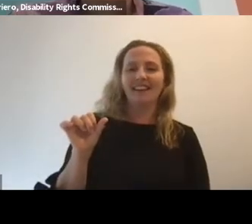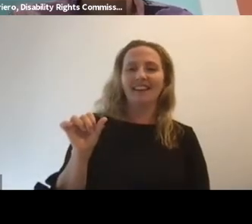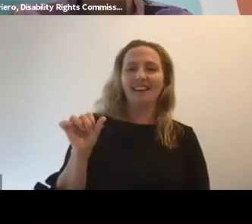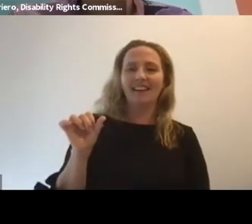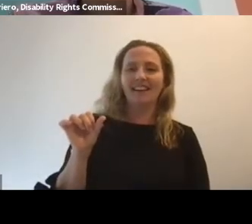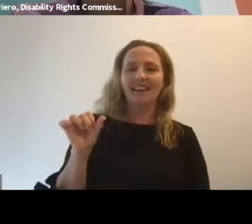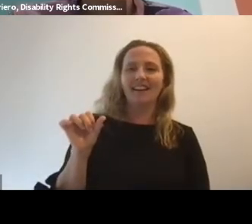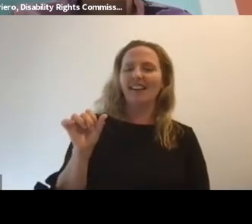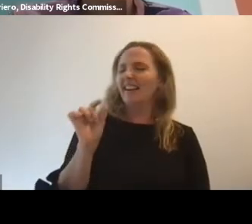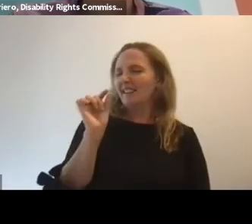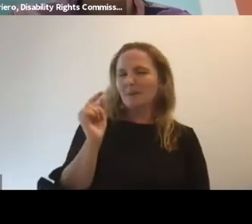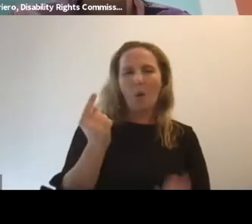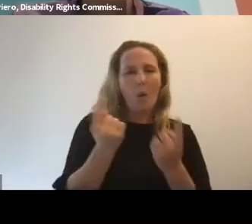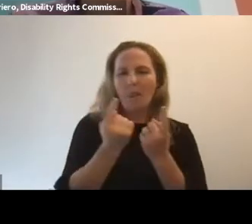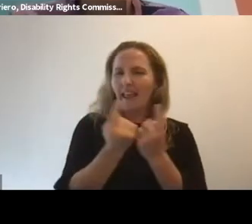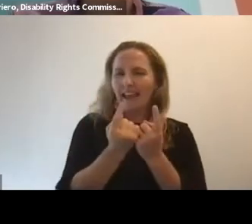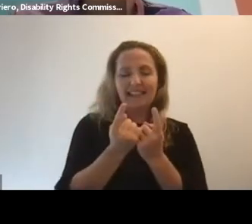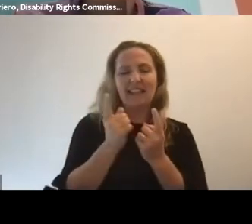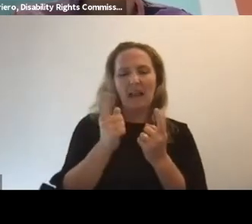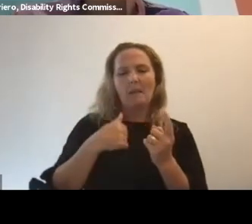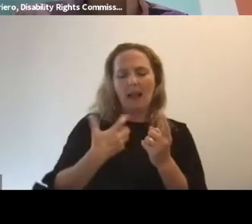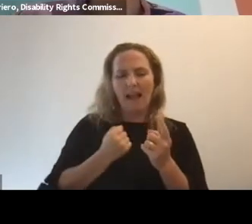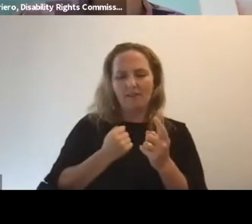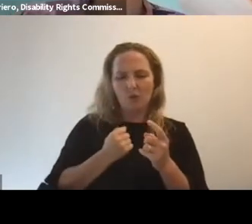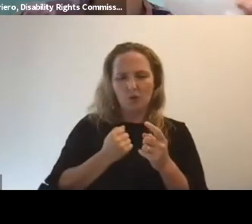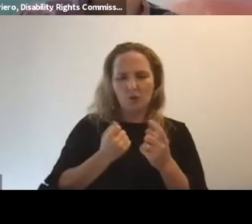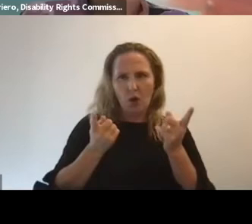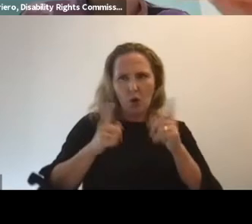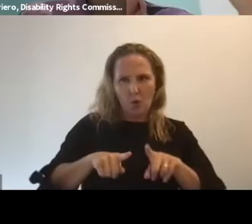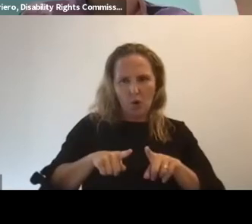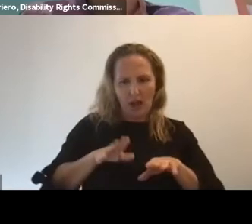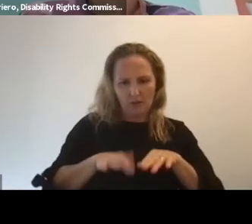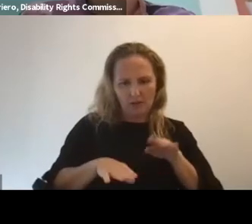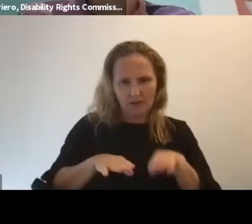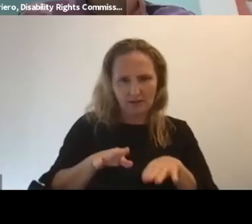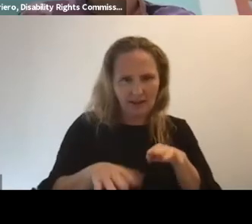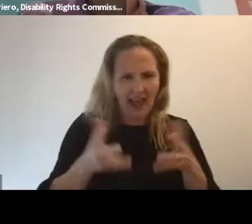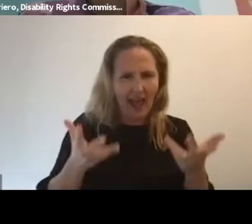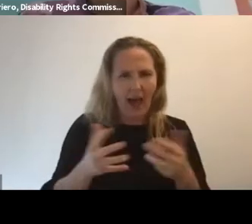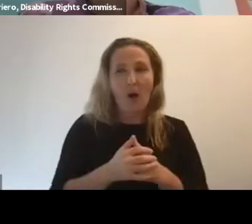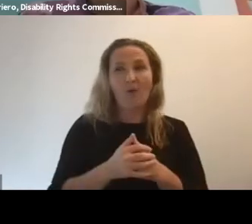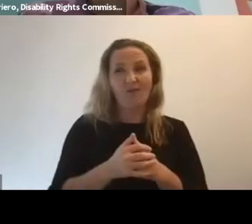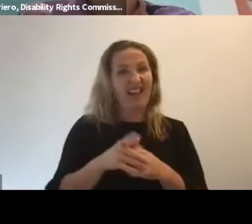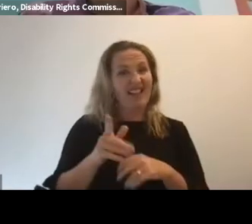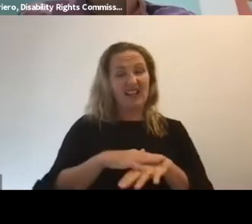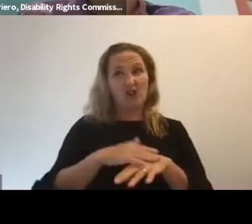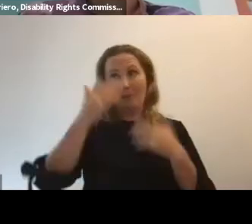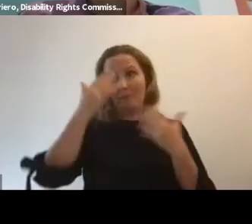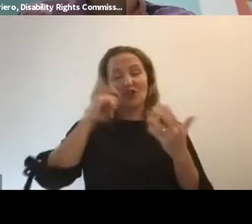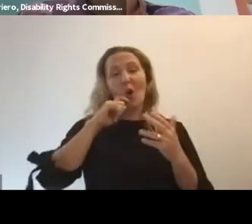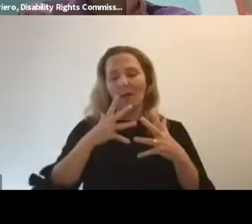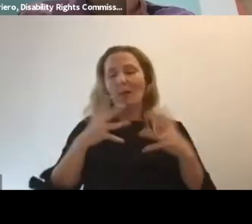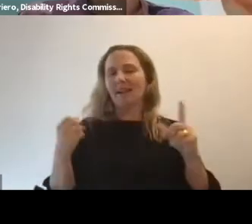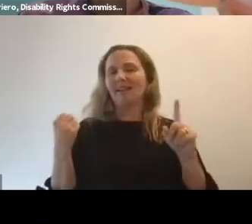and small things that at the time you didn't know they were going to make such big changes. But uniforms for